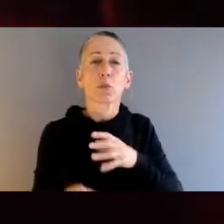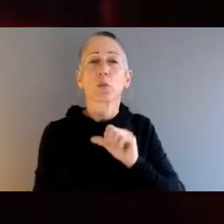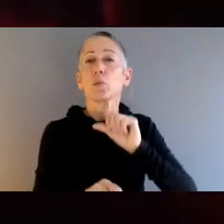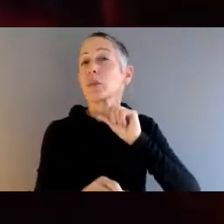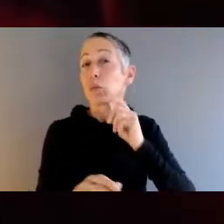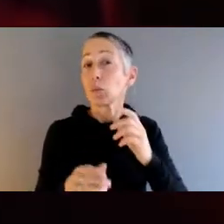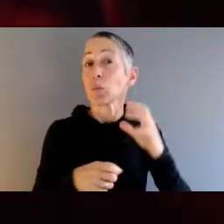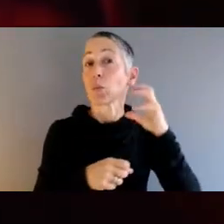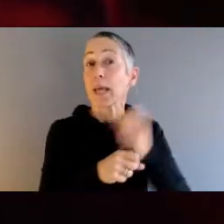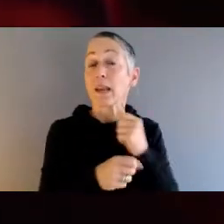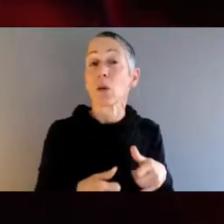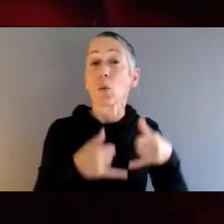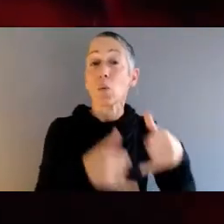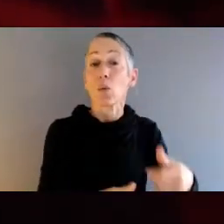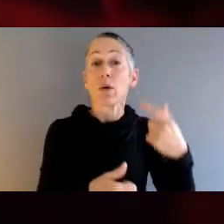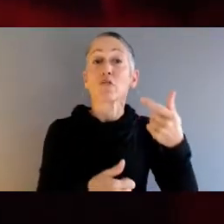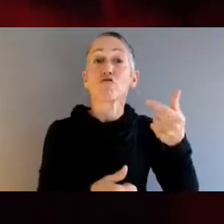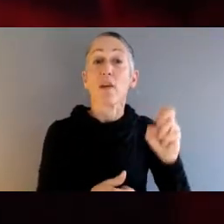show.